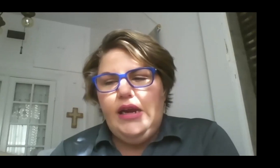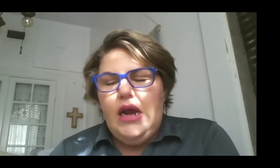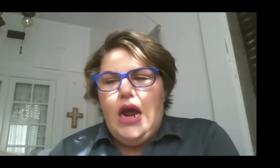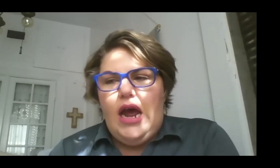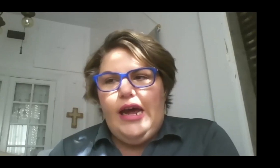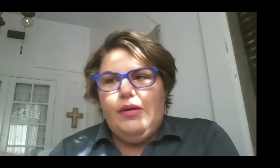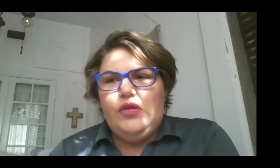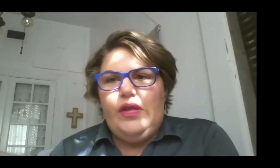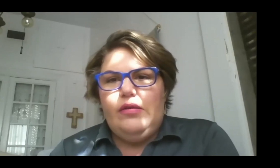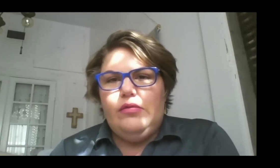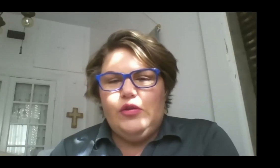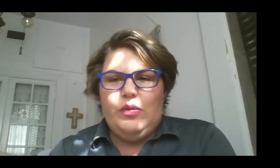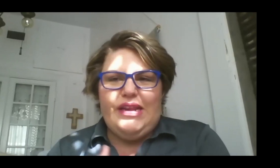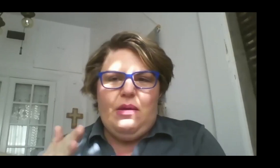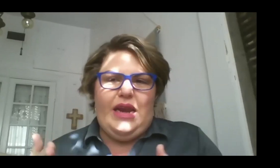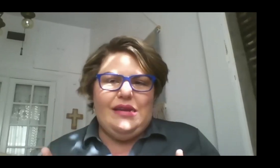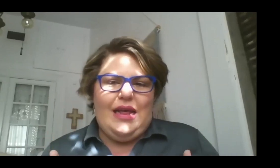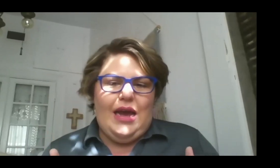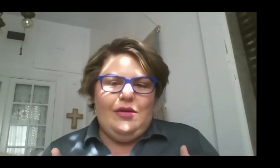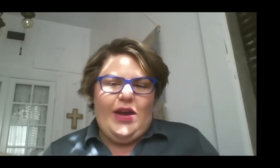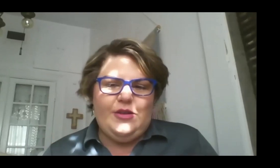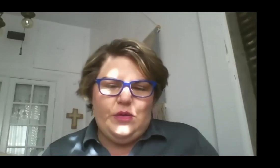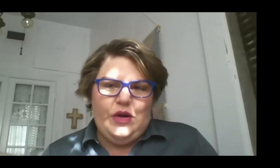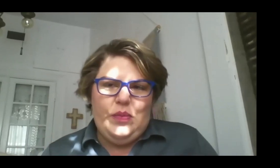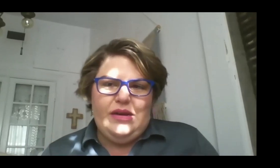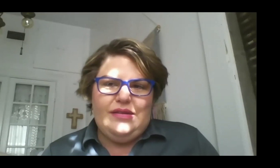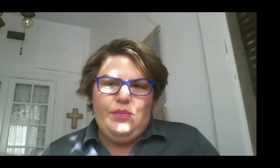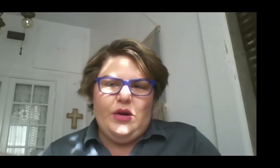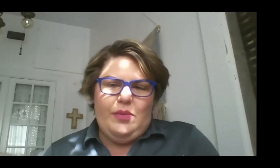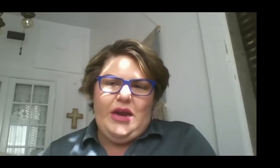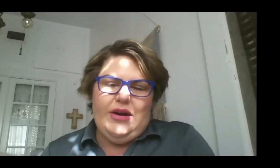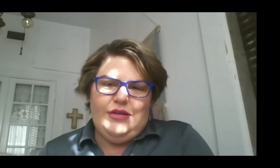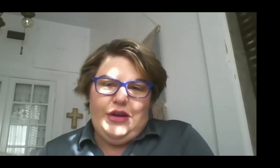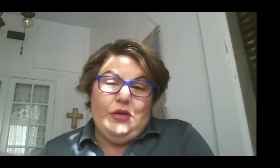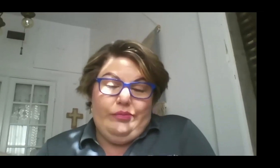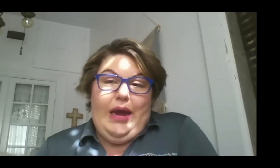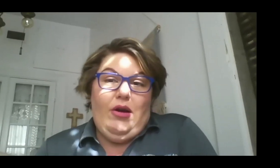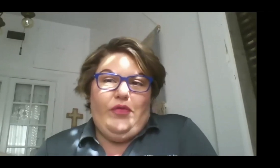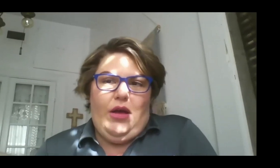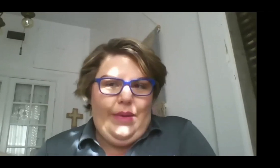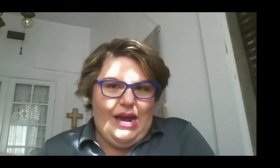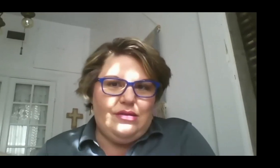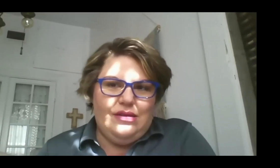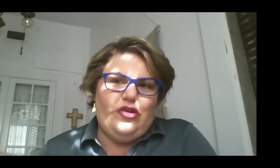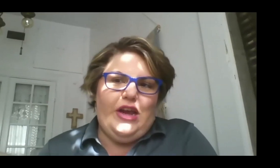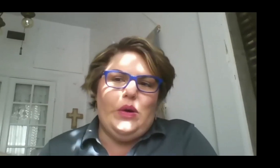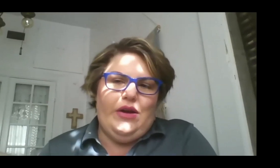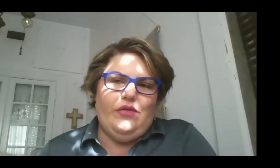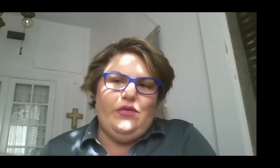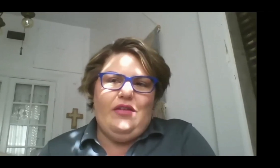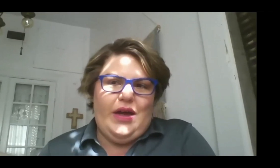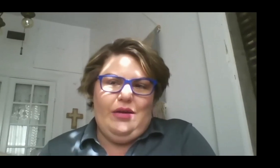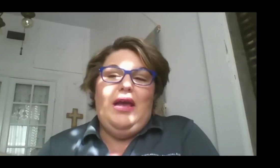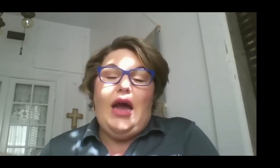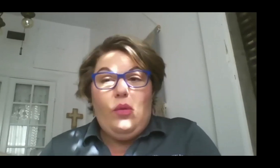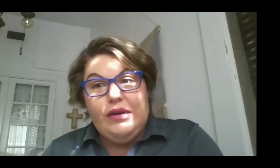aid. Because what was happening is that FAFSA would open in December, but parents, I don't file my taxes in January every